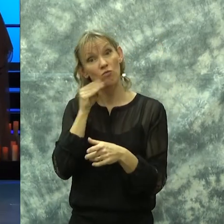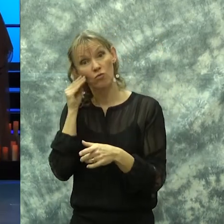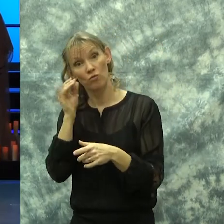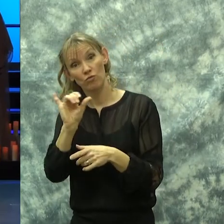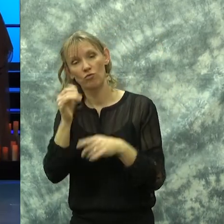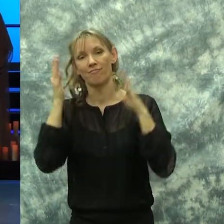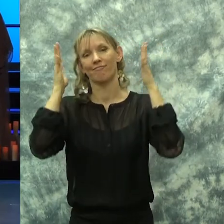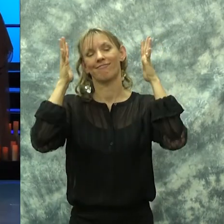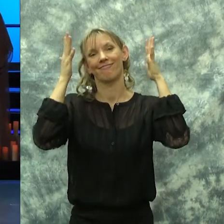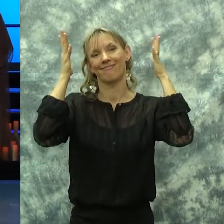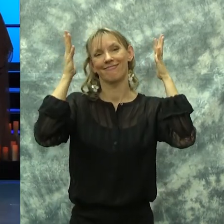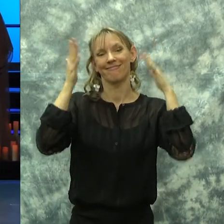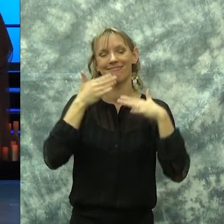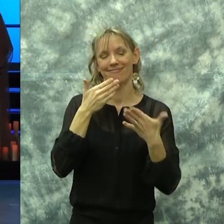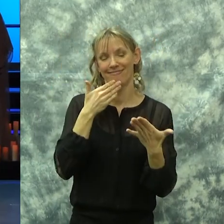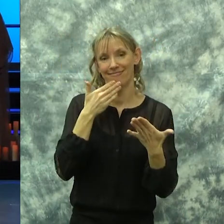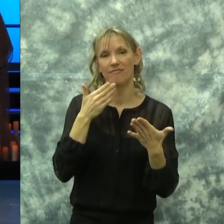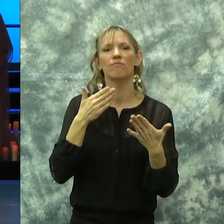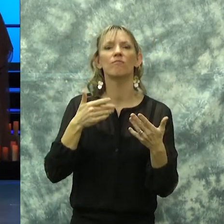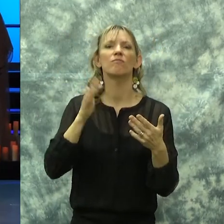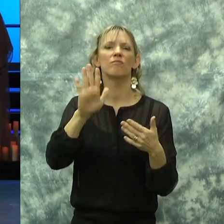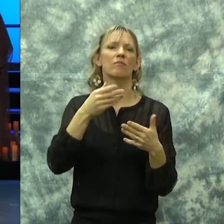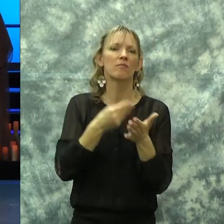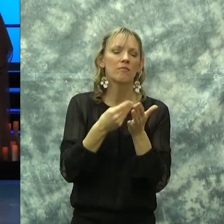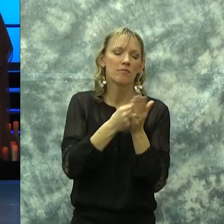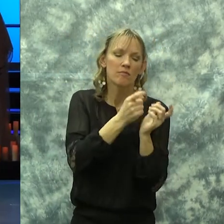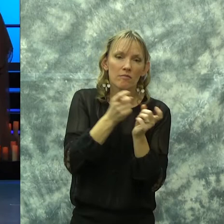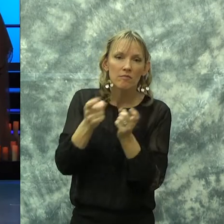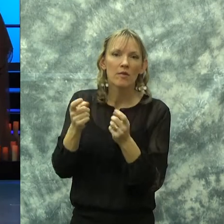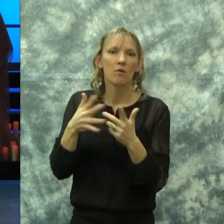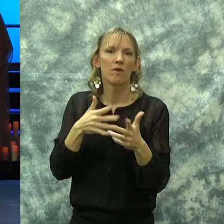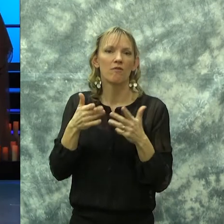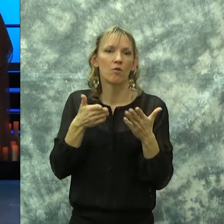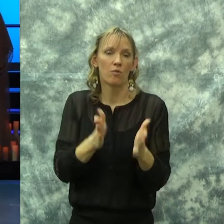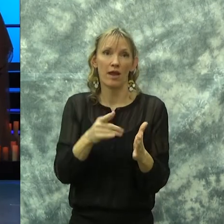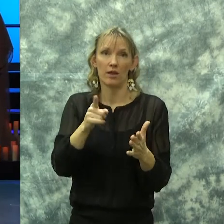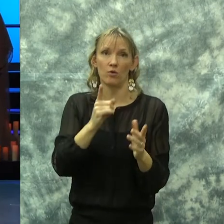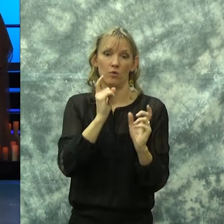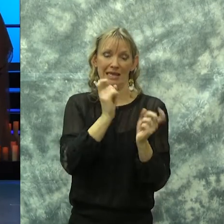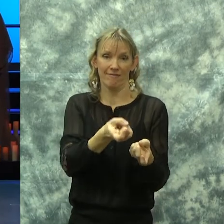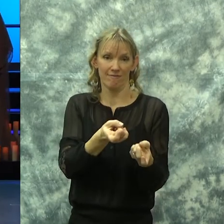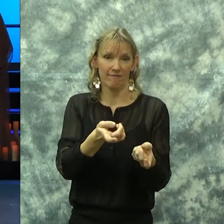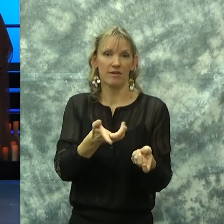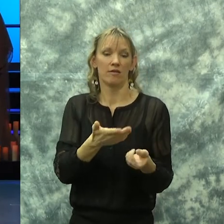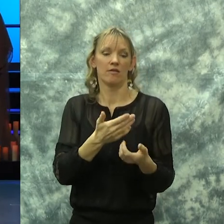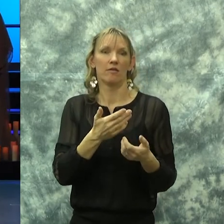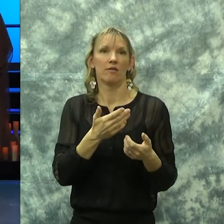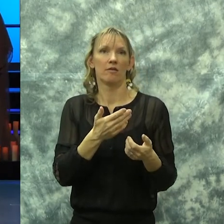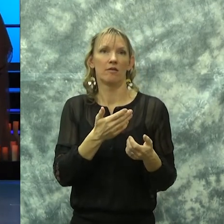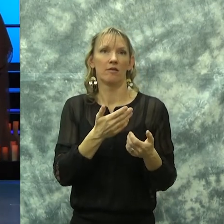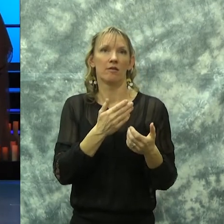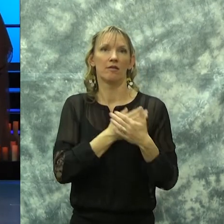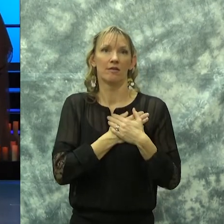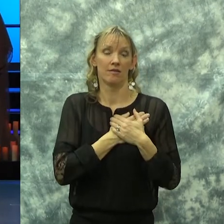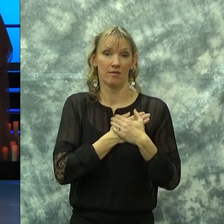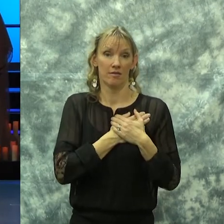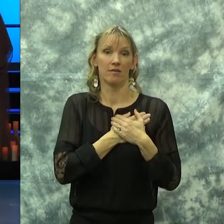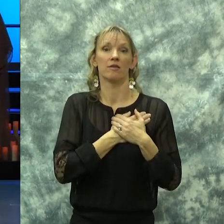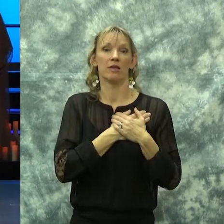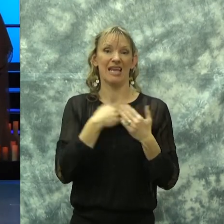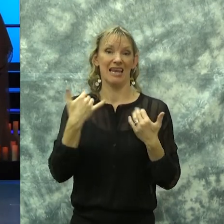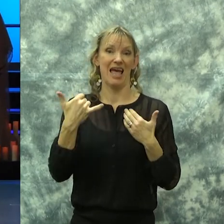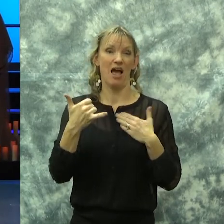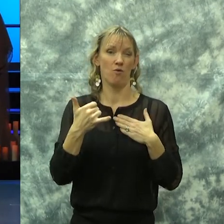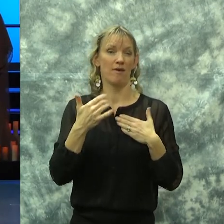well. And so I invite you to take your gift however you take it and to give it however you gift it. But let's all take